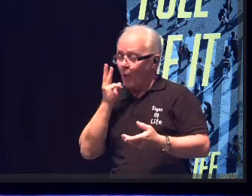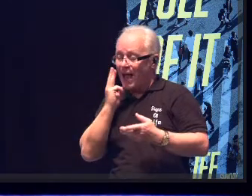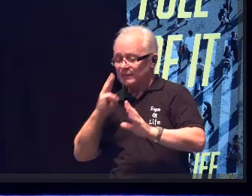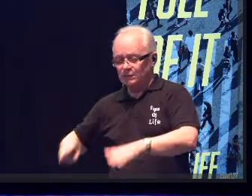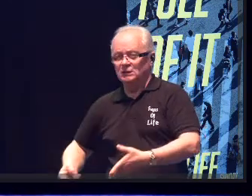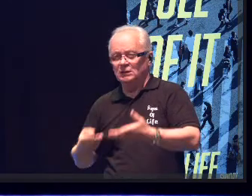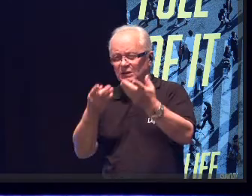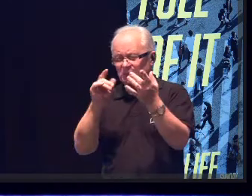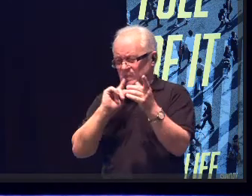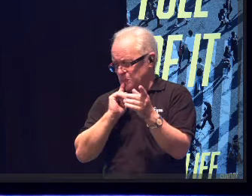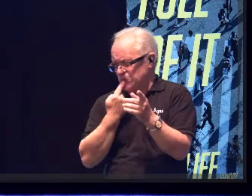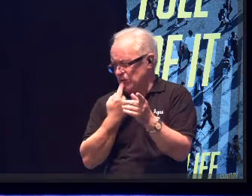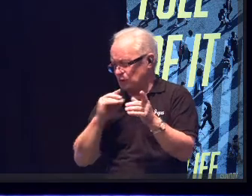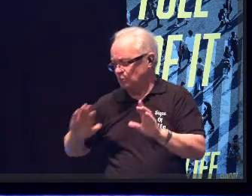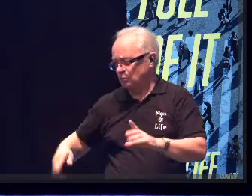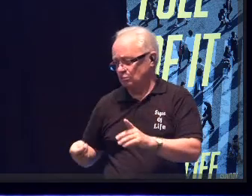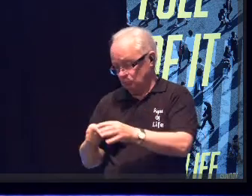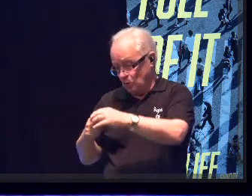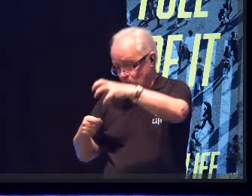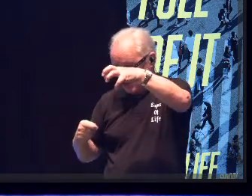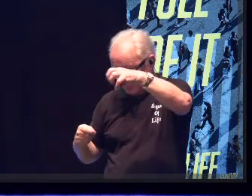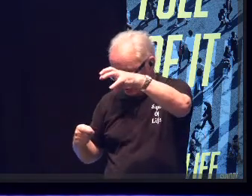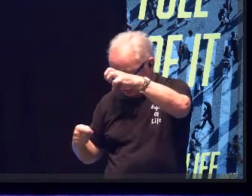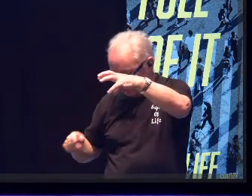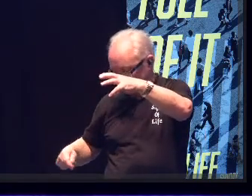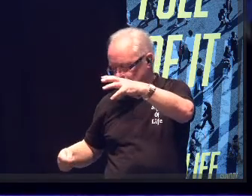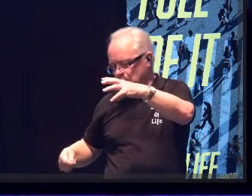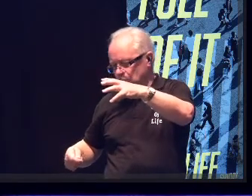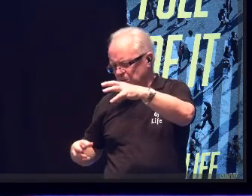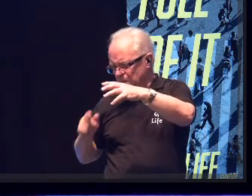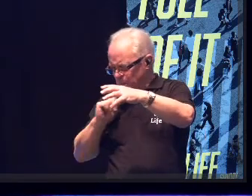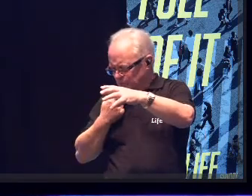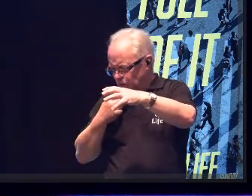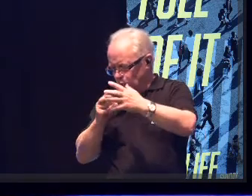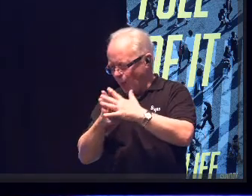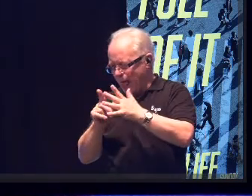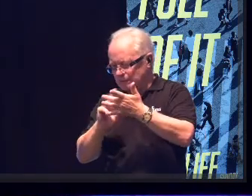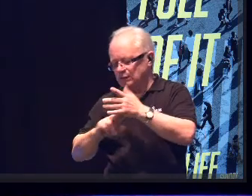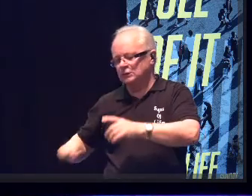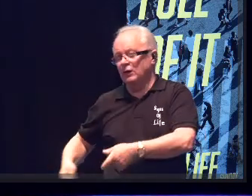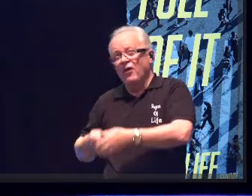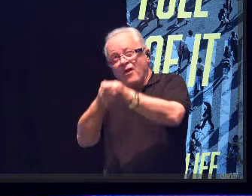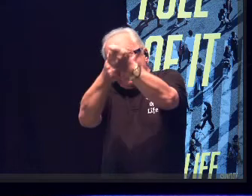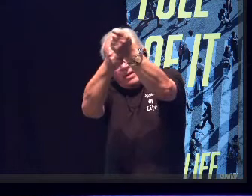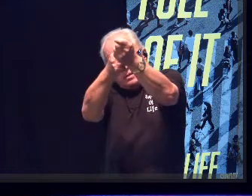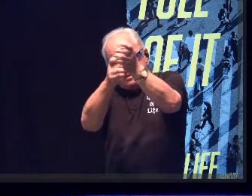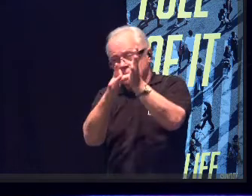drinking it. I am not drinking the cup of bitterness.